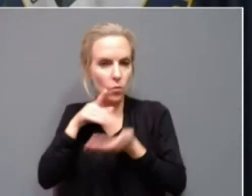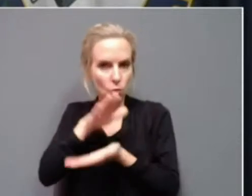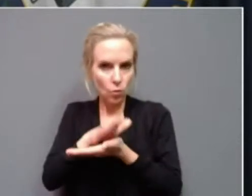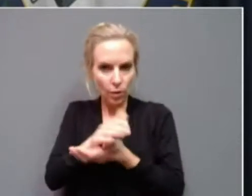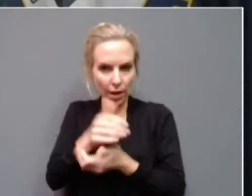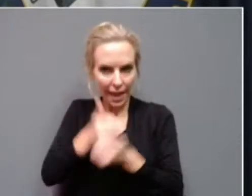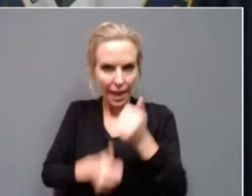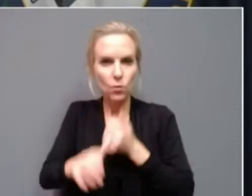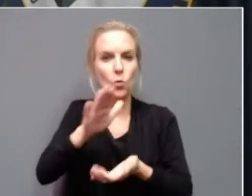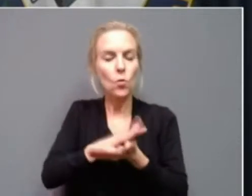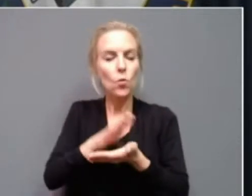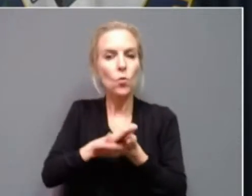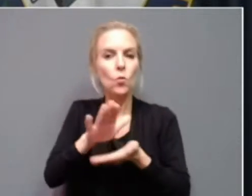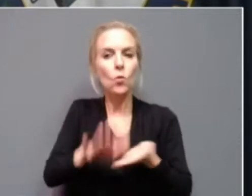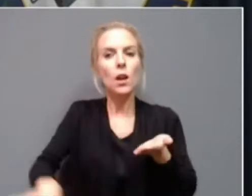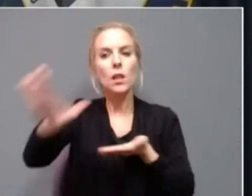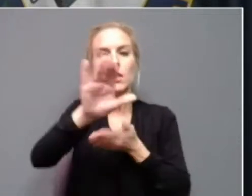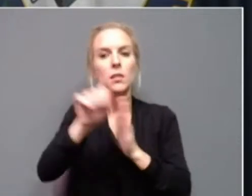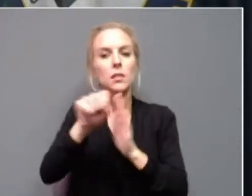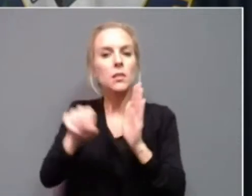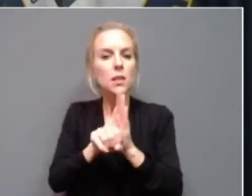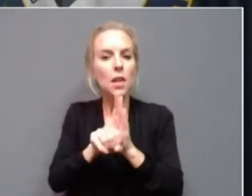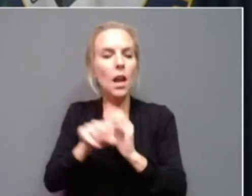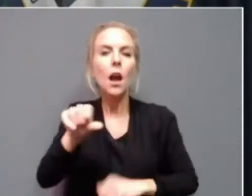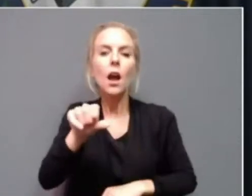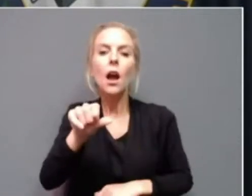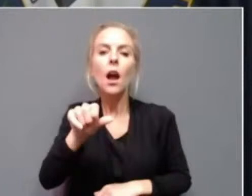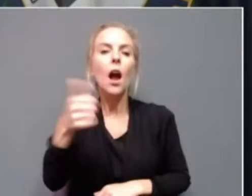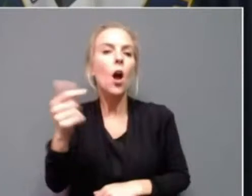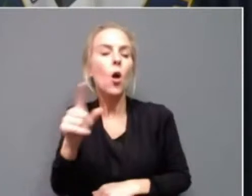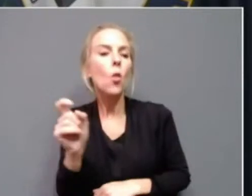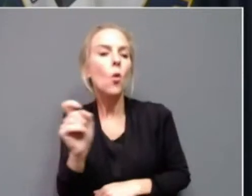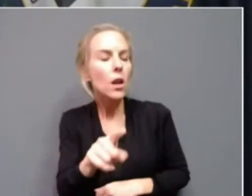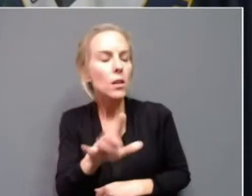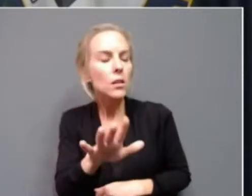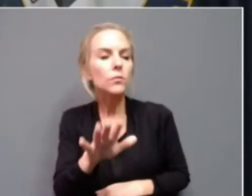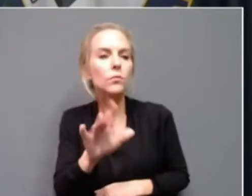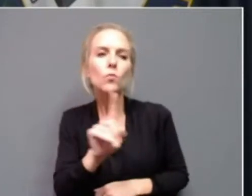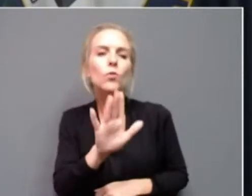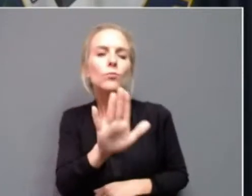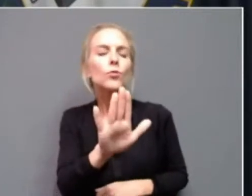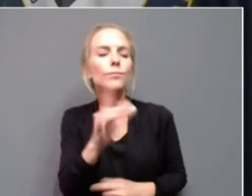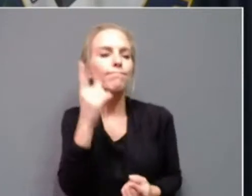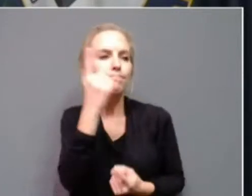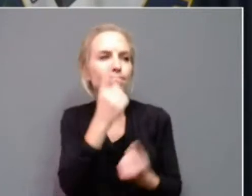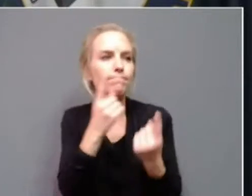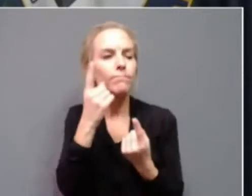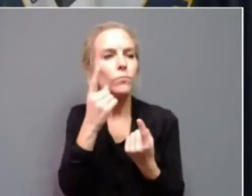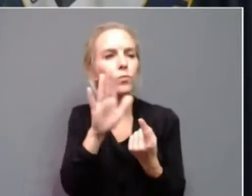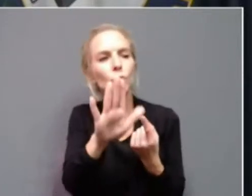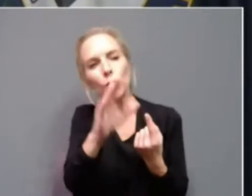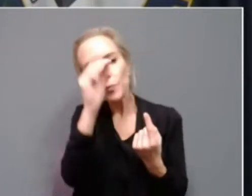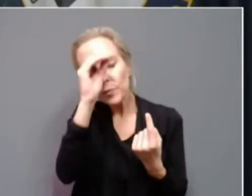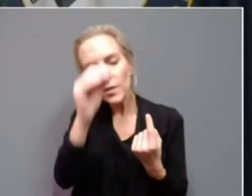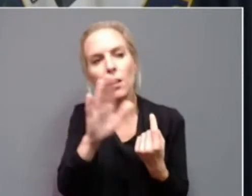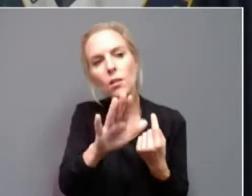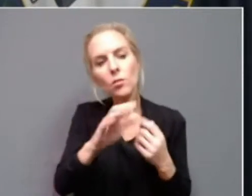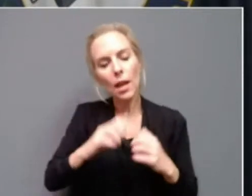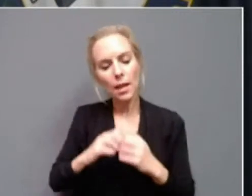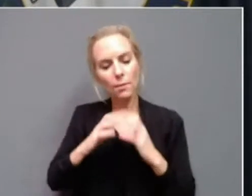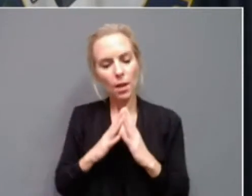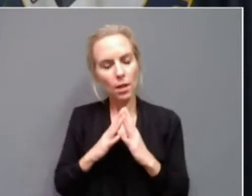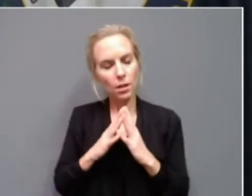state. And, another question is, where are your thoughts at in regards to implementing